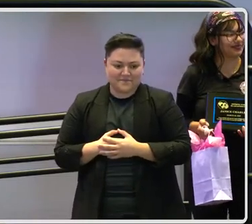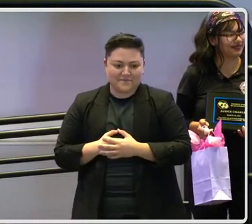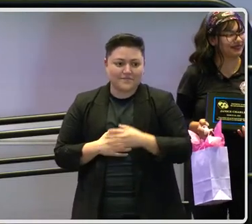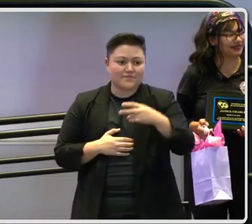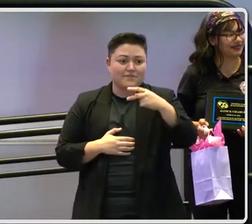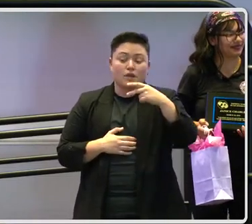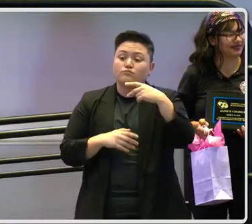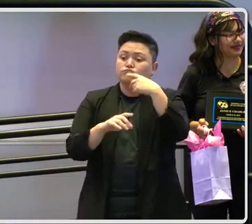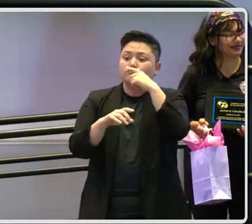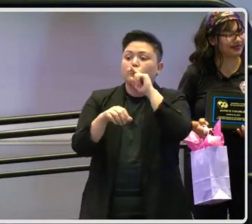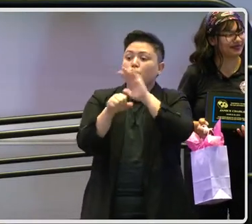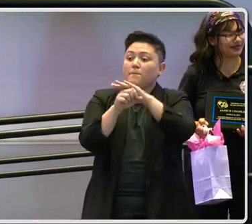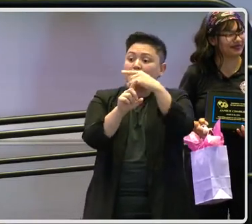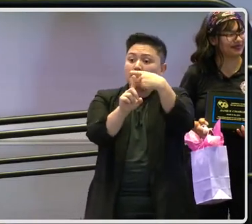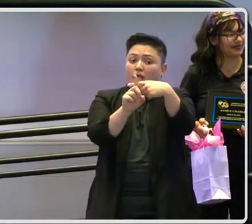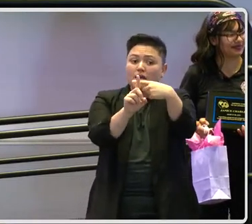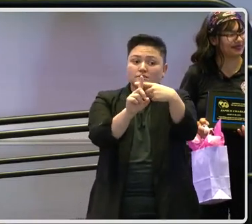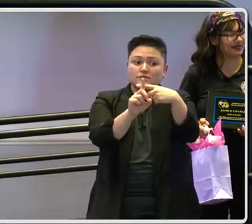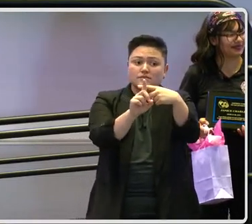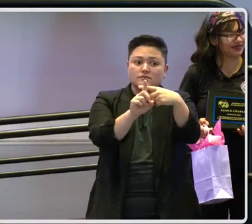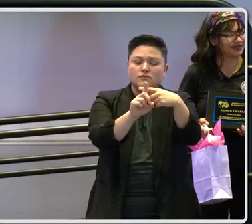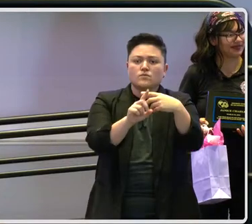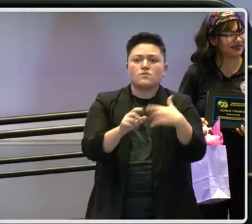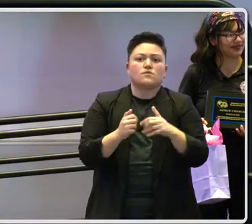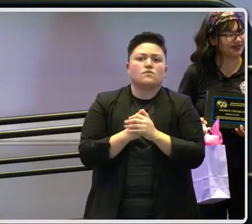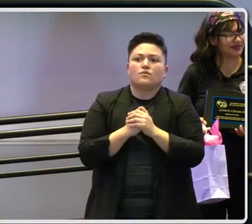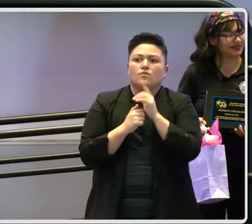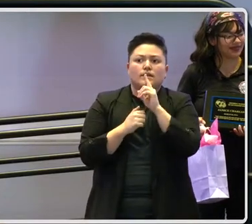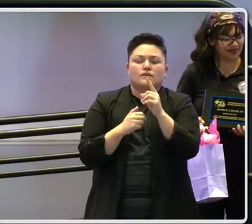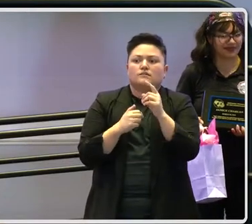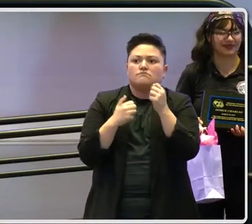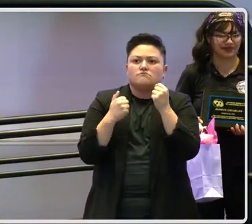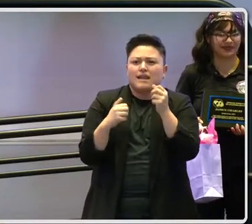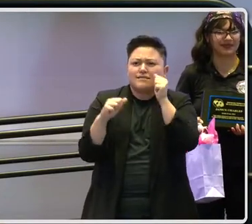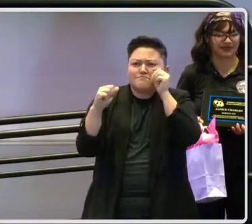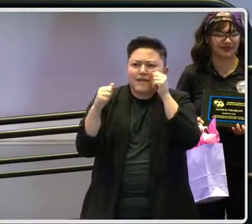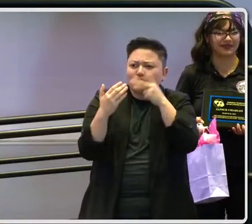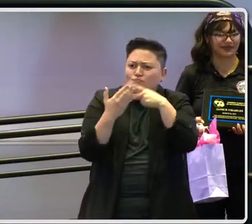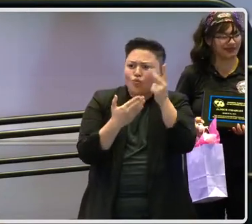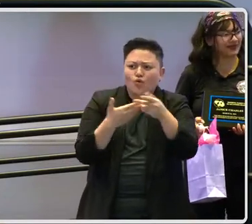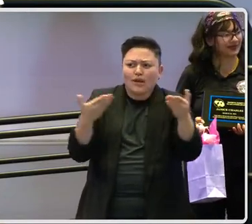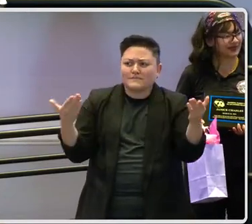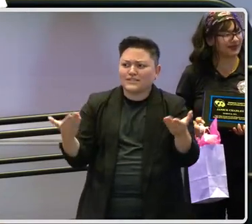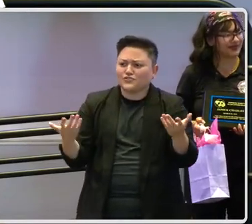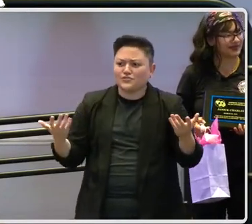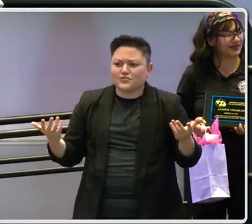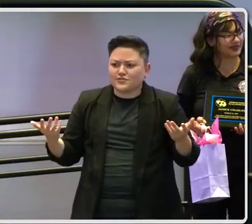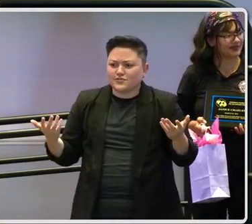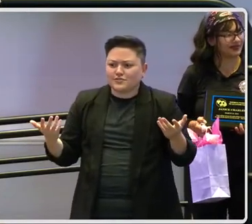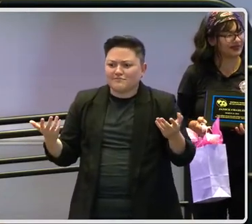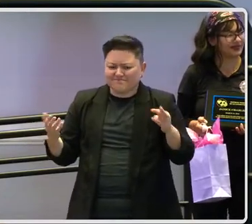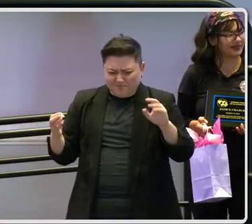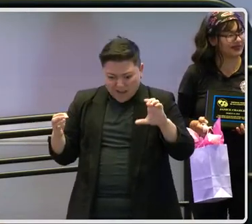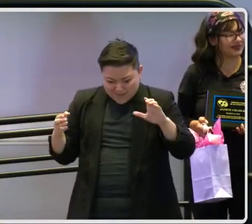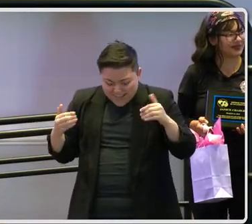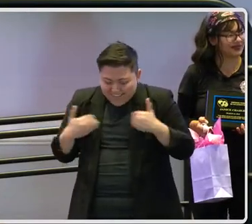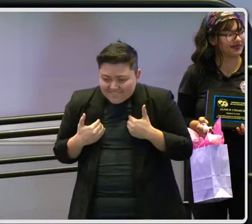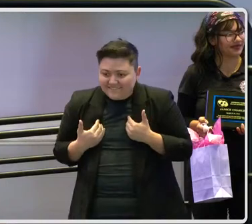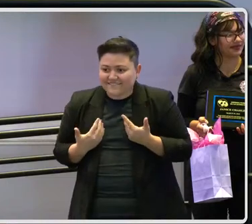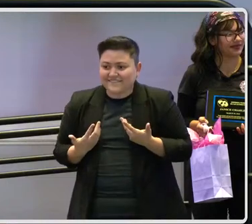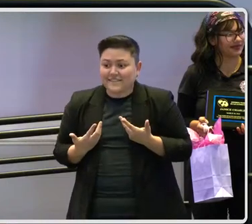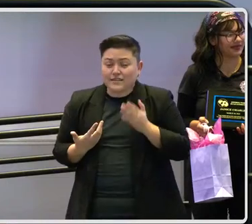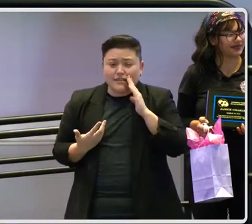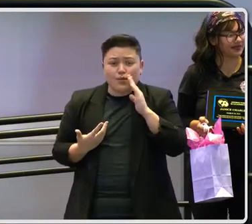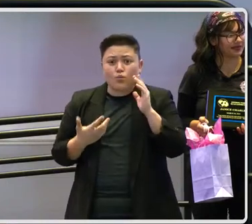Promise Plus, Miss Janetta. It's just like so many amazing programs right here on this campus that